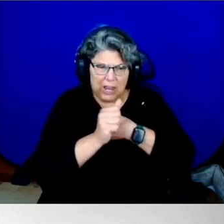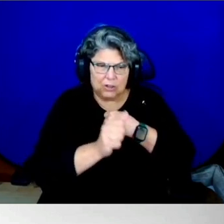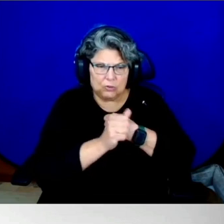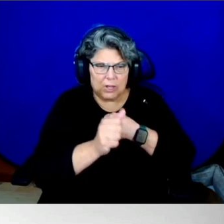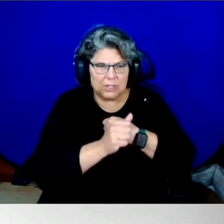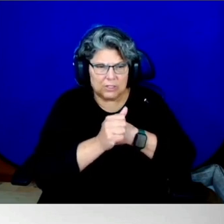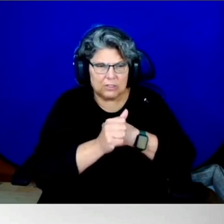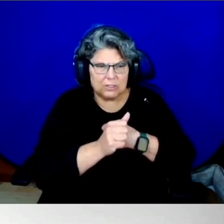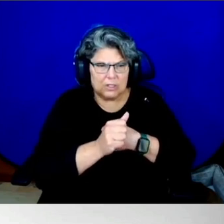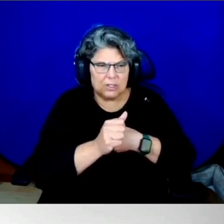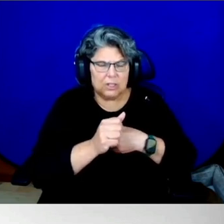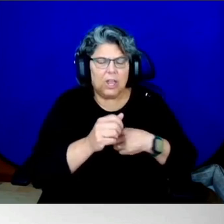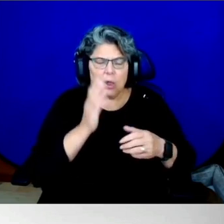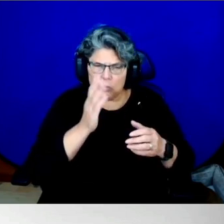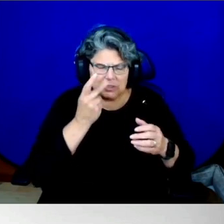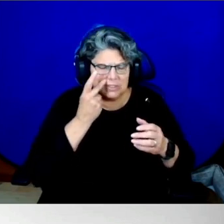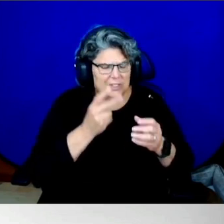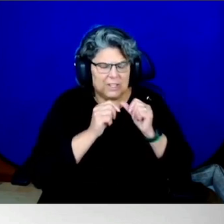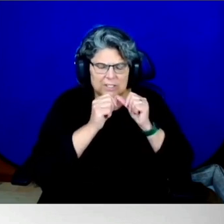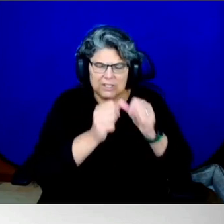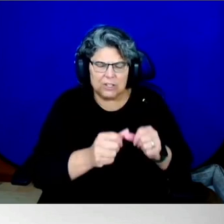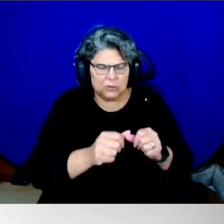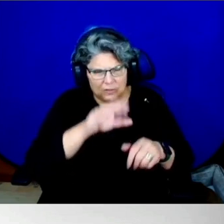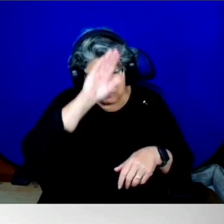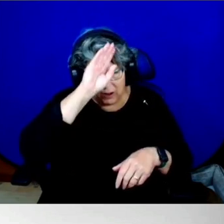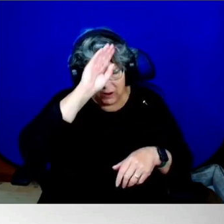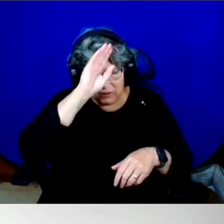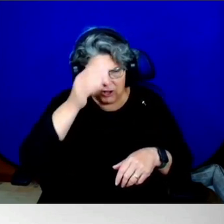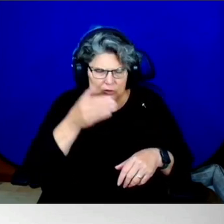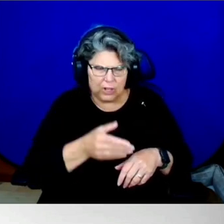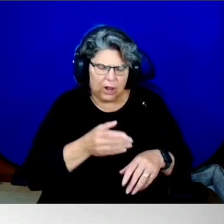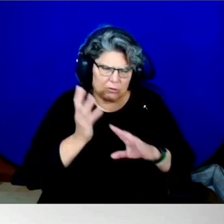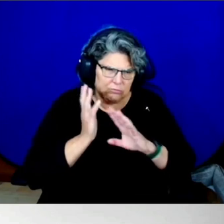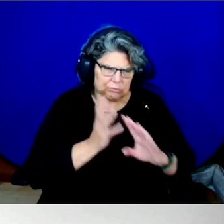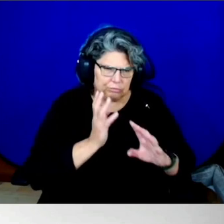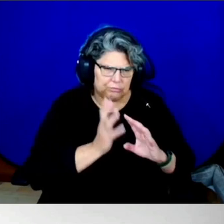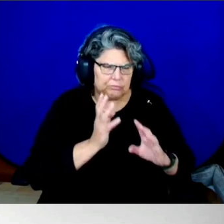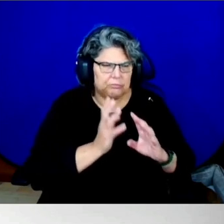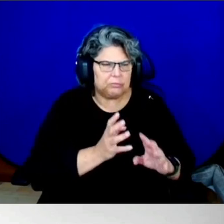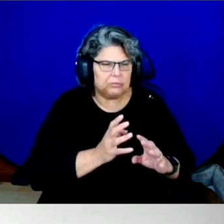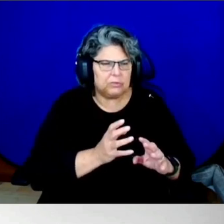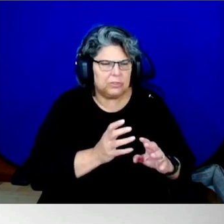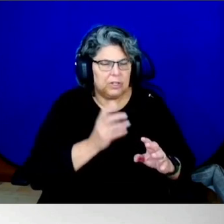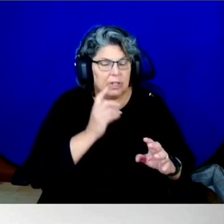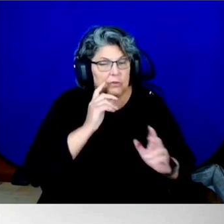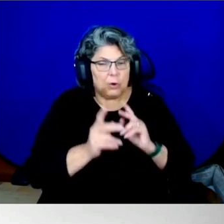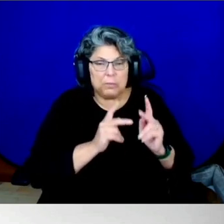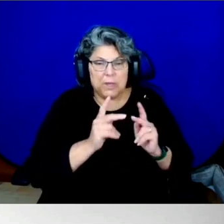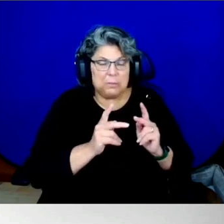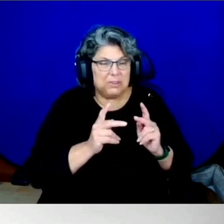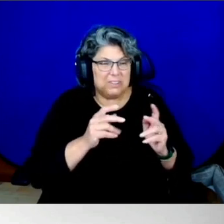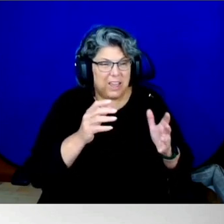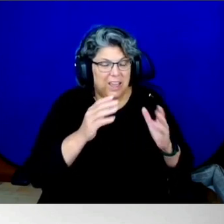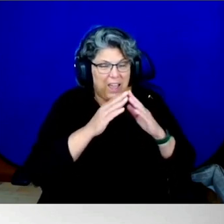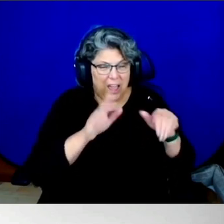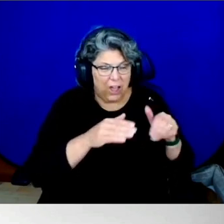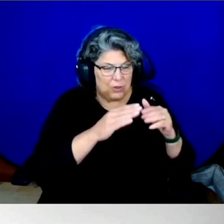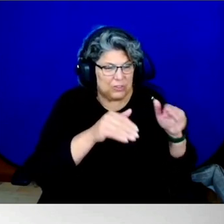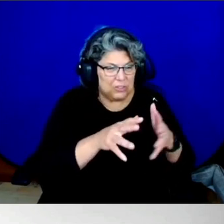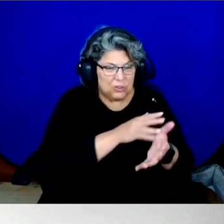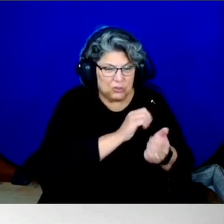thoroughfare to continue firefighting efforts. I would encourage residents of destroyed residences to leave them undisturbed, as they could have